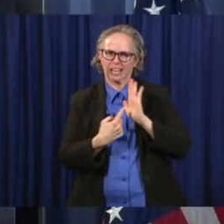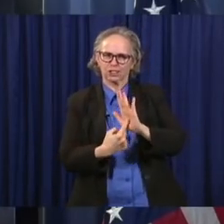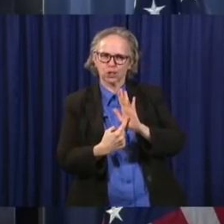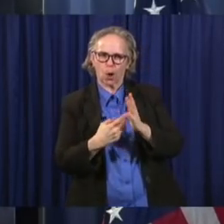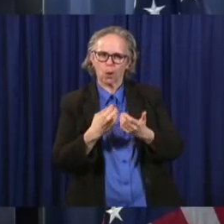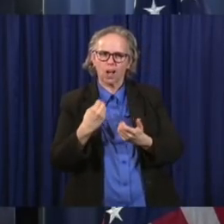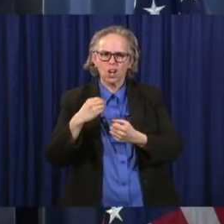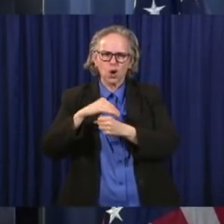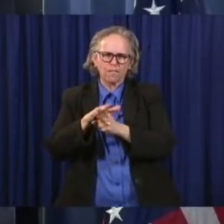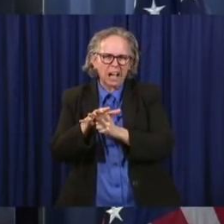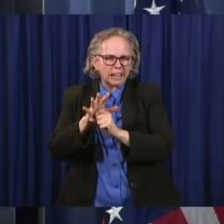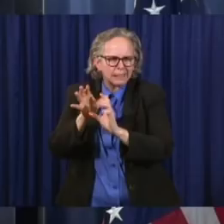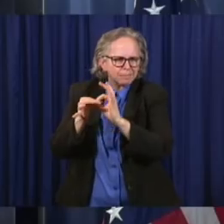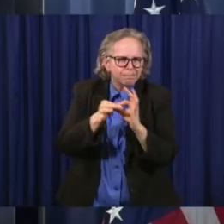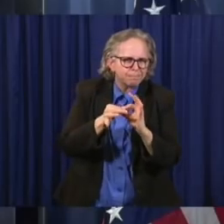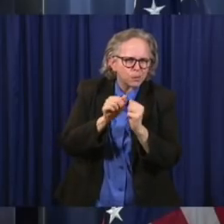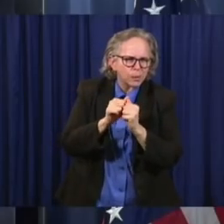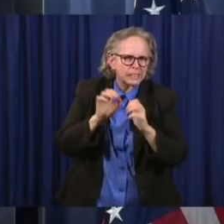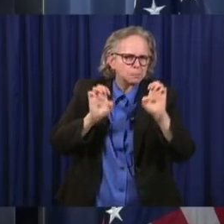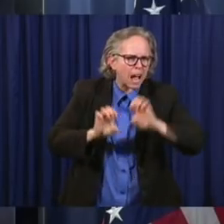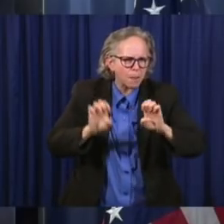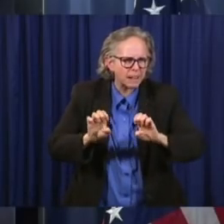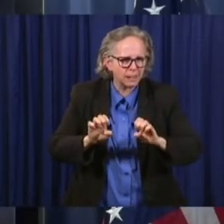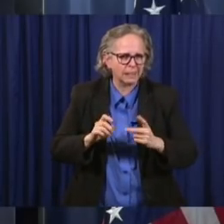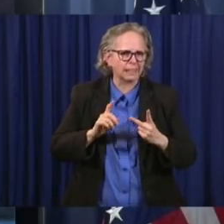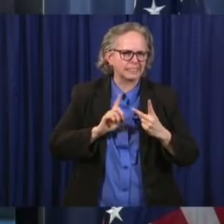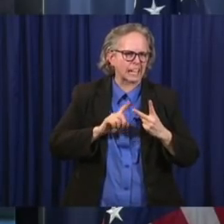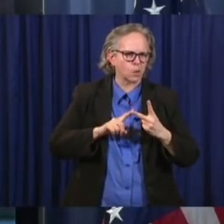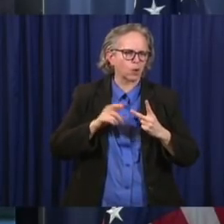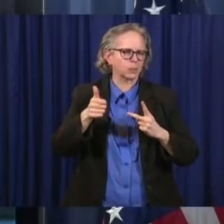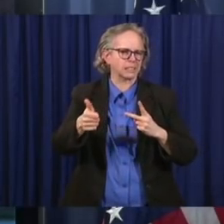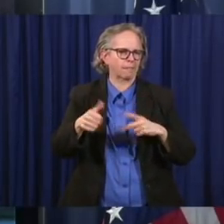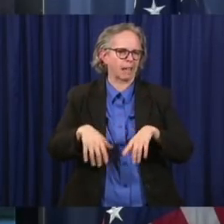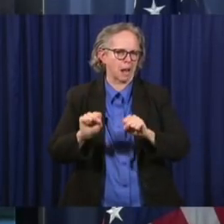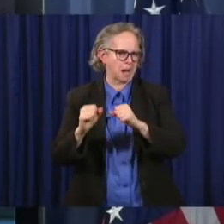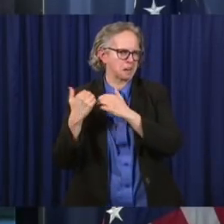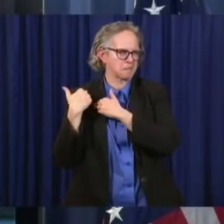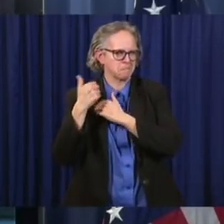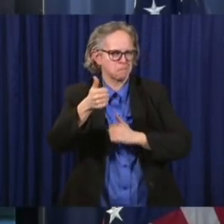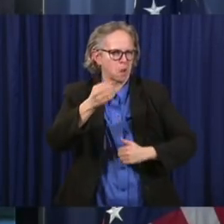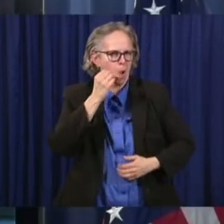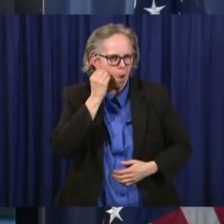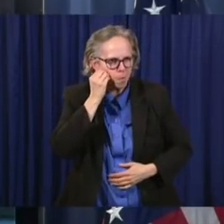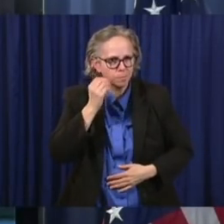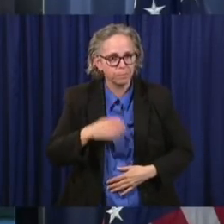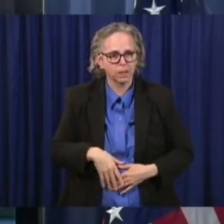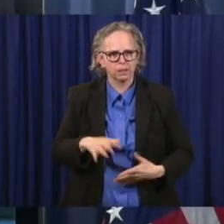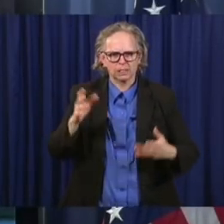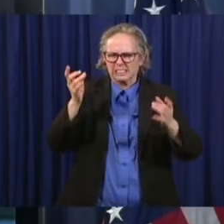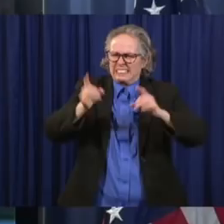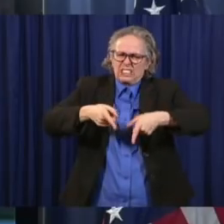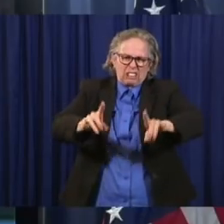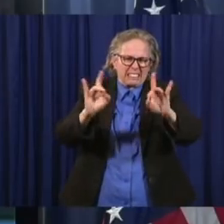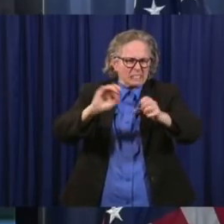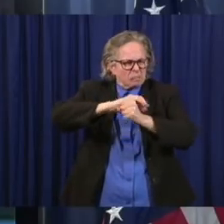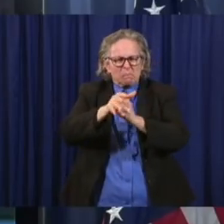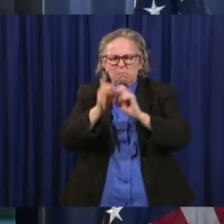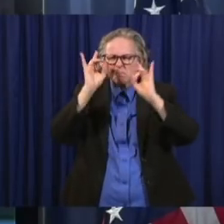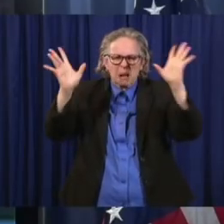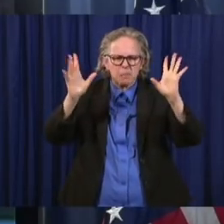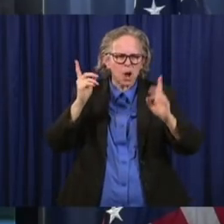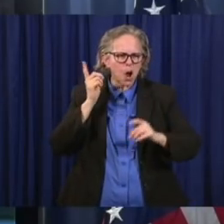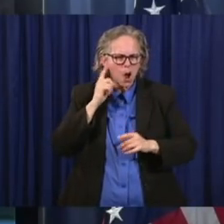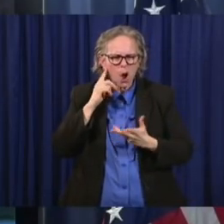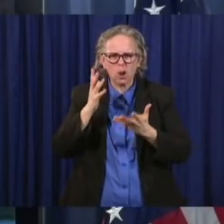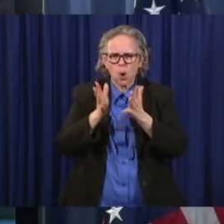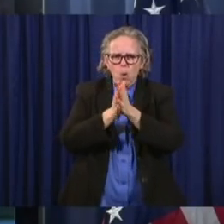demonstrations, the second of which you can experiment with at home. During this pandemic, you've all heard about the importance of washing your hands for a